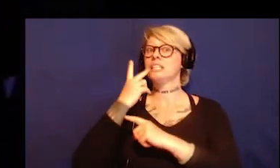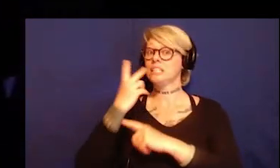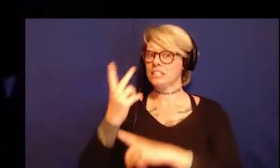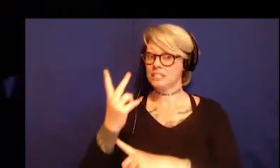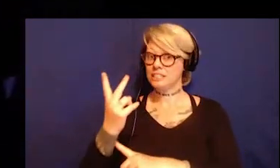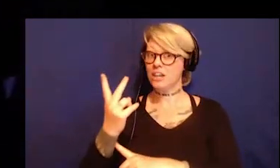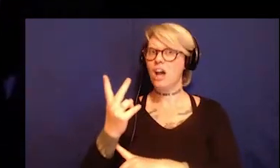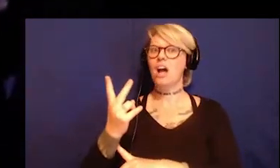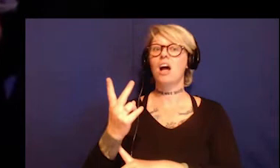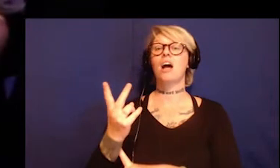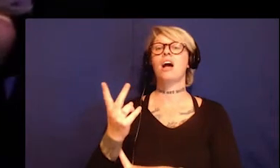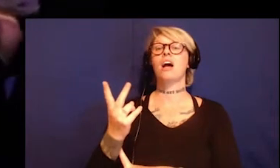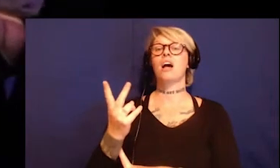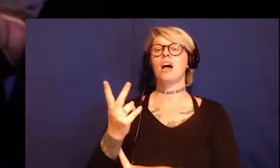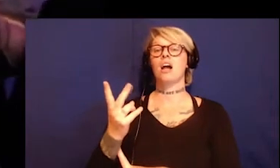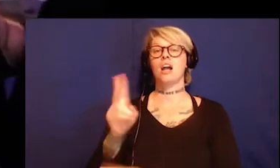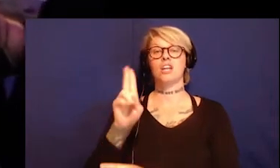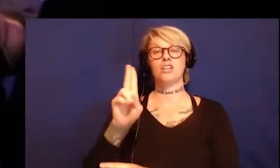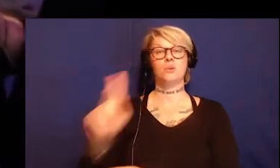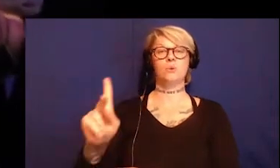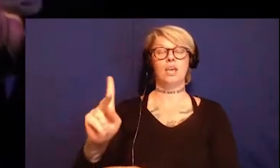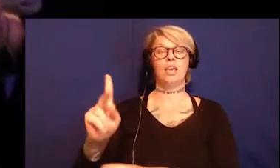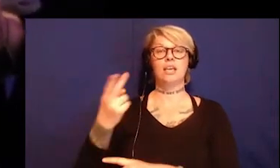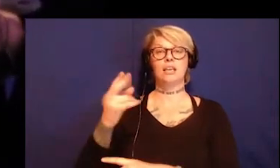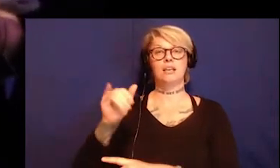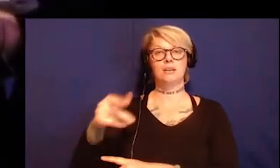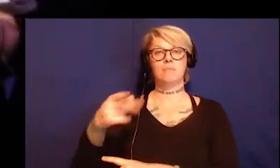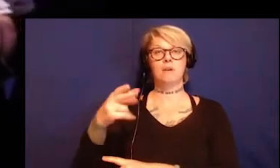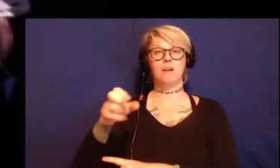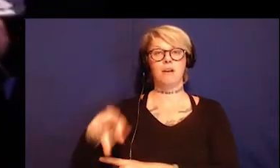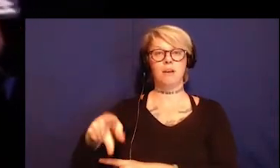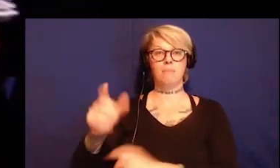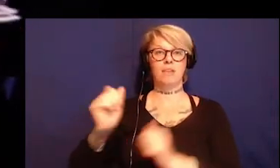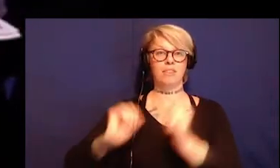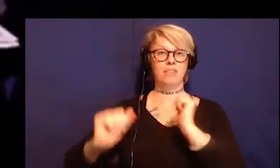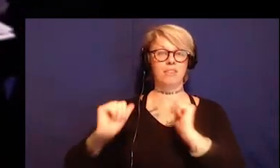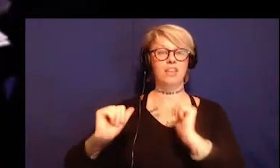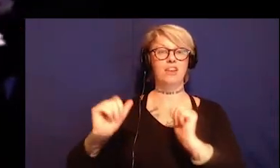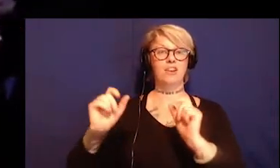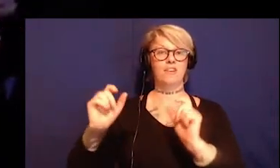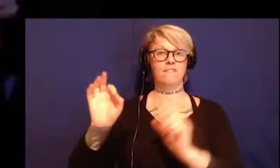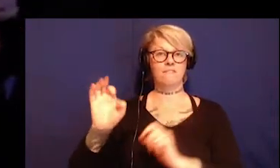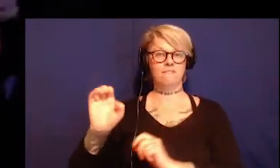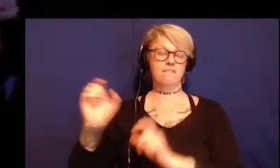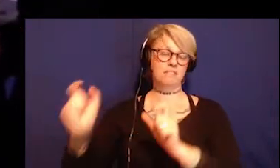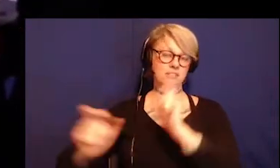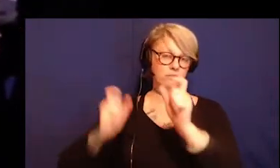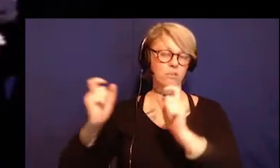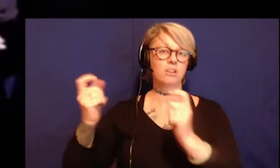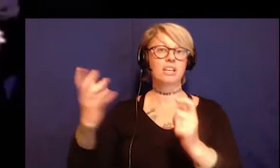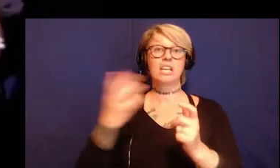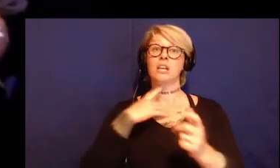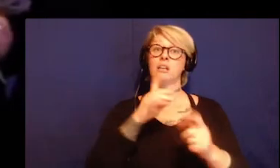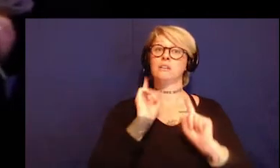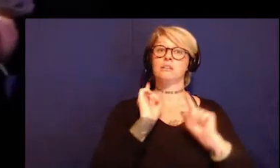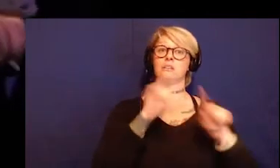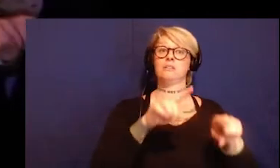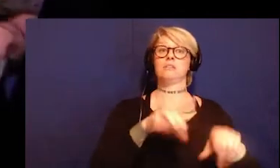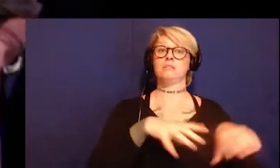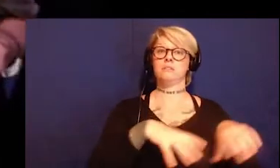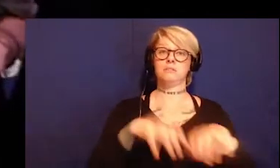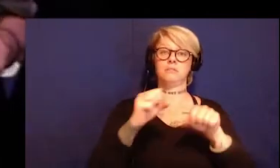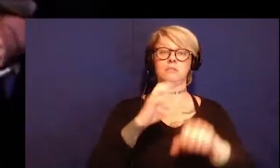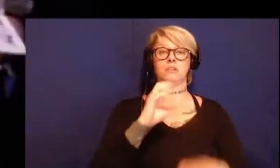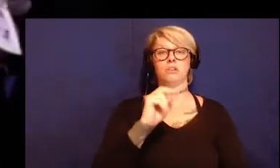Break-In Convention at UK Hip Hop Theatre Festival, he recently graduated from Concordia University's Performance Creation Program. He's